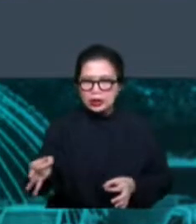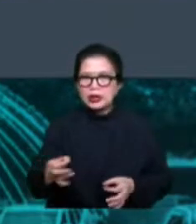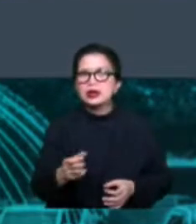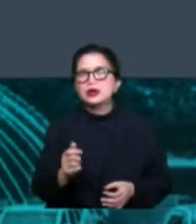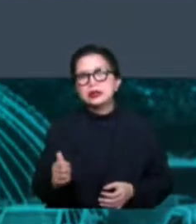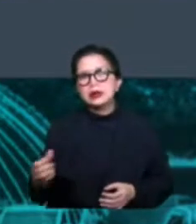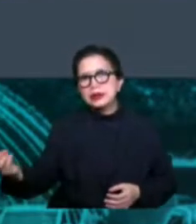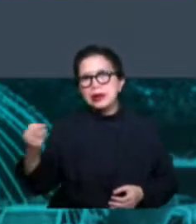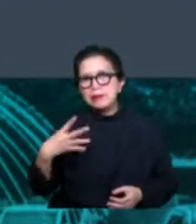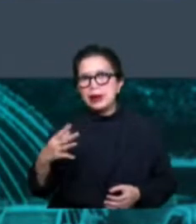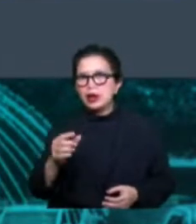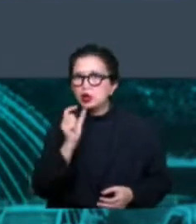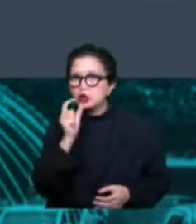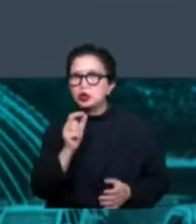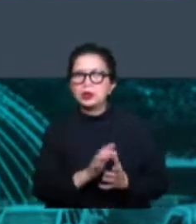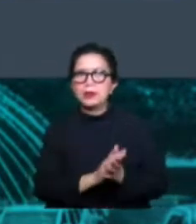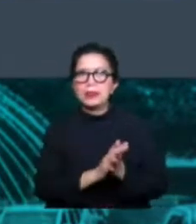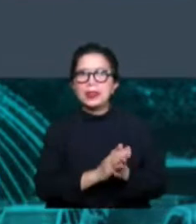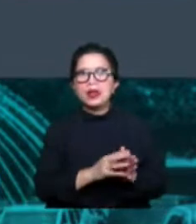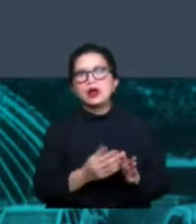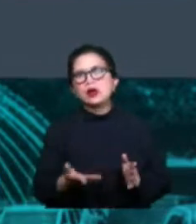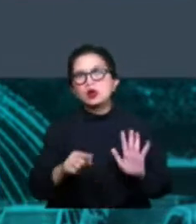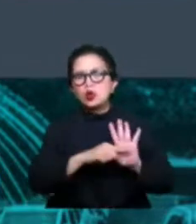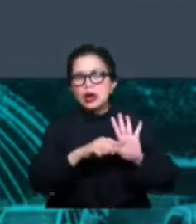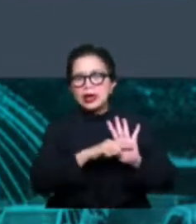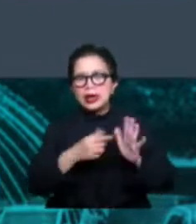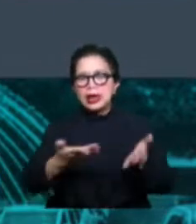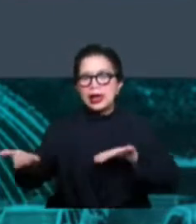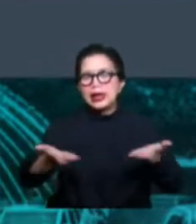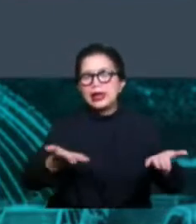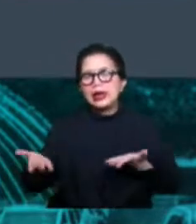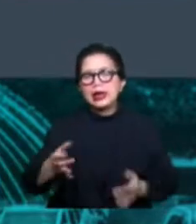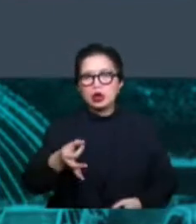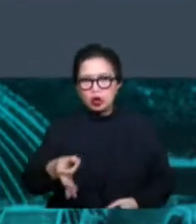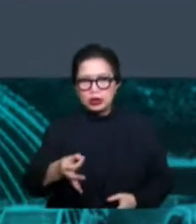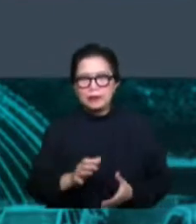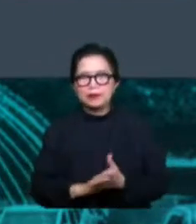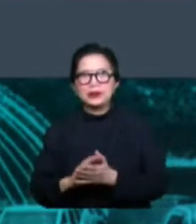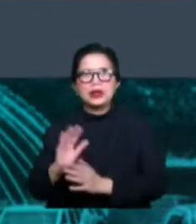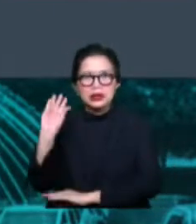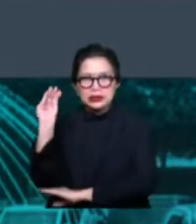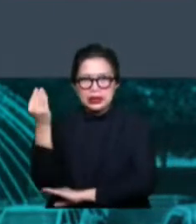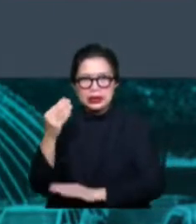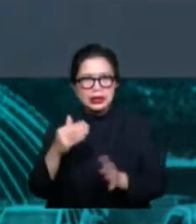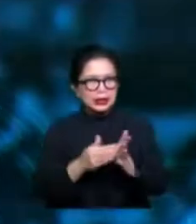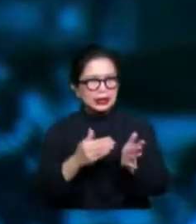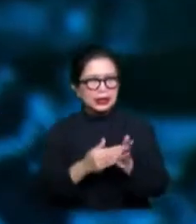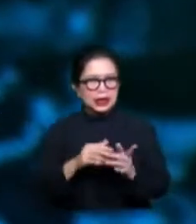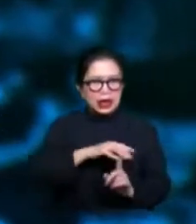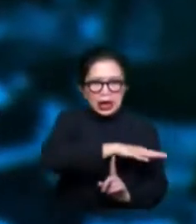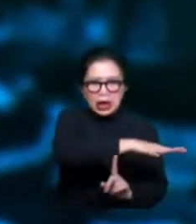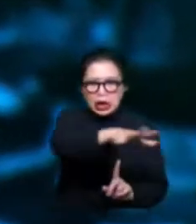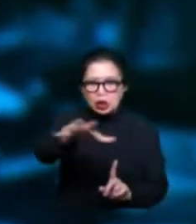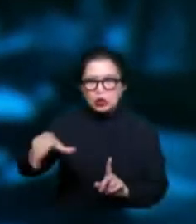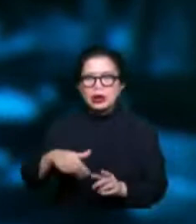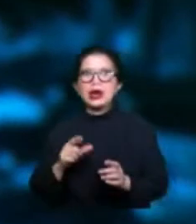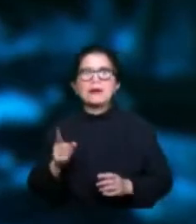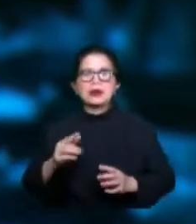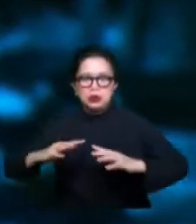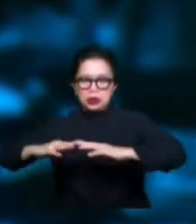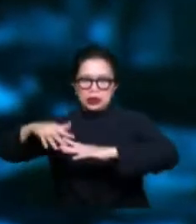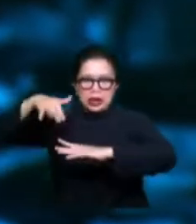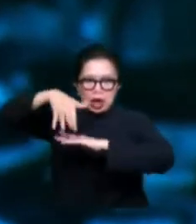Jakarta also has environmental challenges such as floods and land subsidence. Jakarta citizen lifestyle